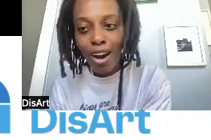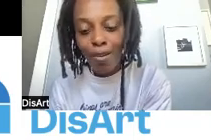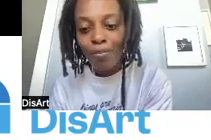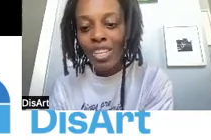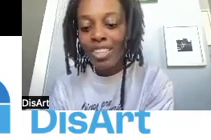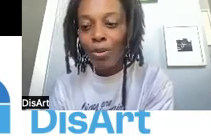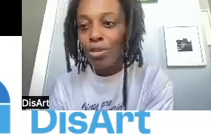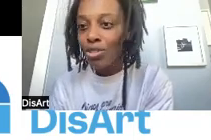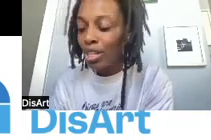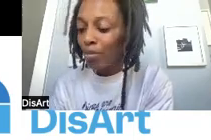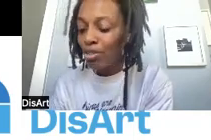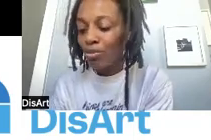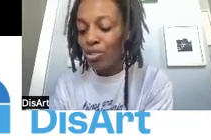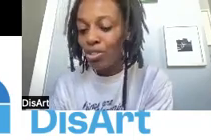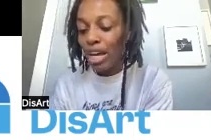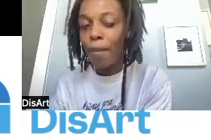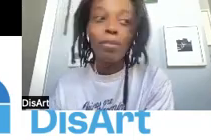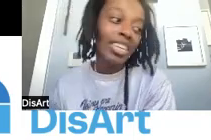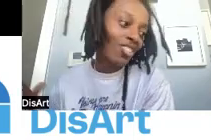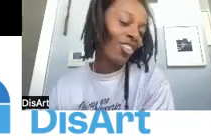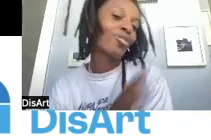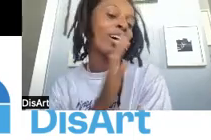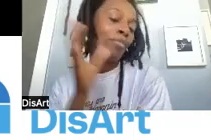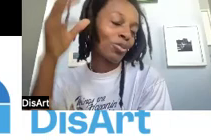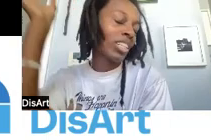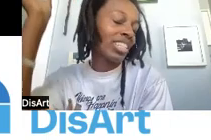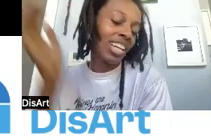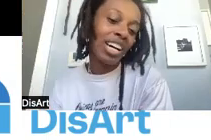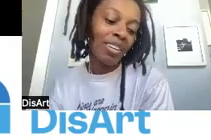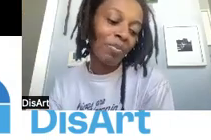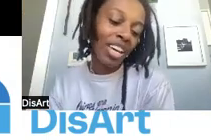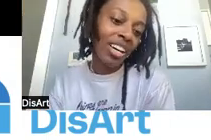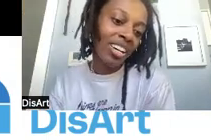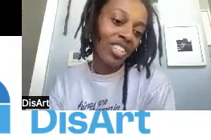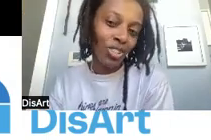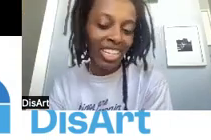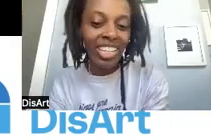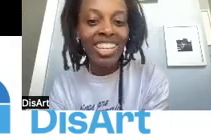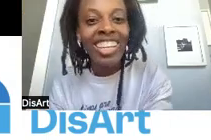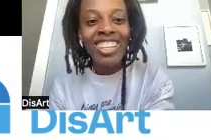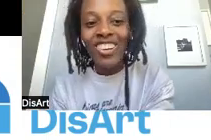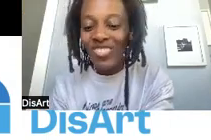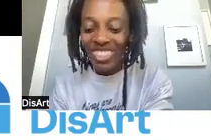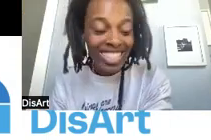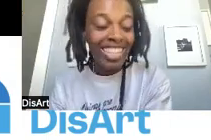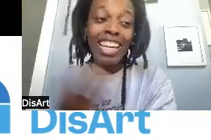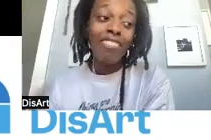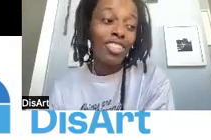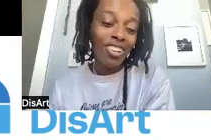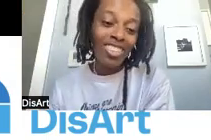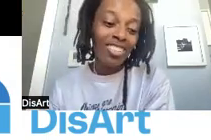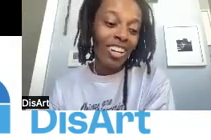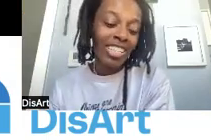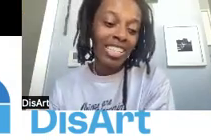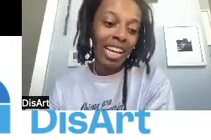aka Palm, that will be doing a beautiful piece on the ramp as well as a screening. So really excited to